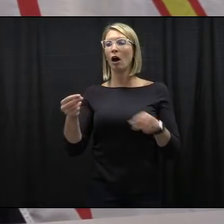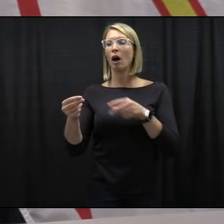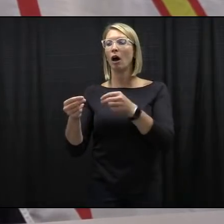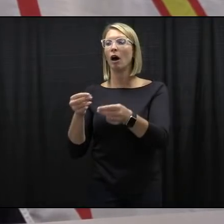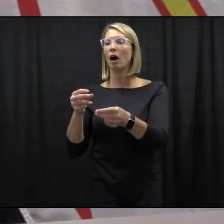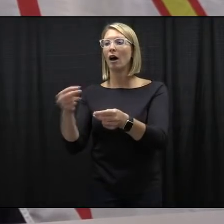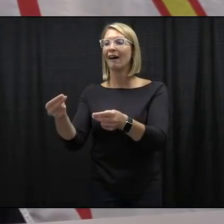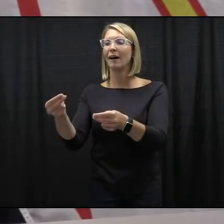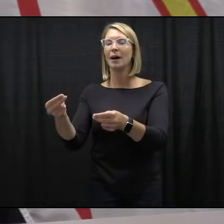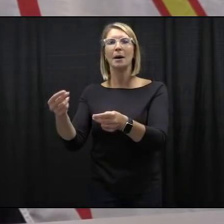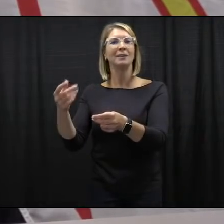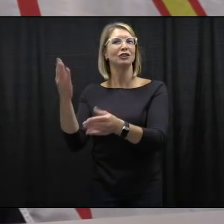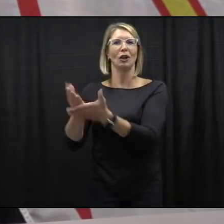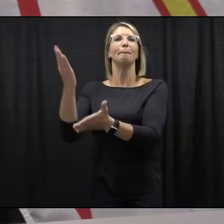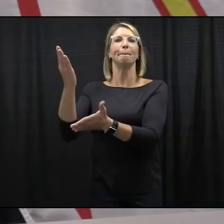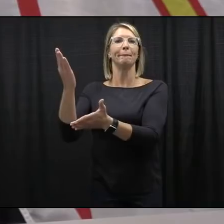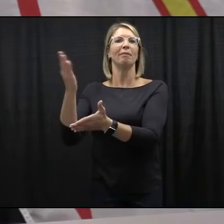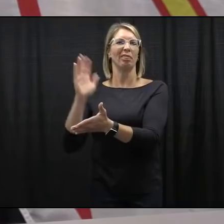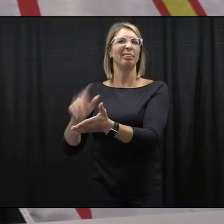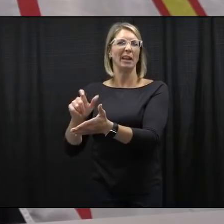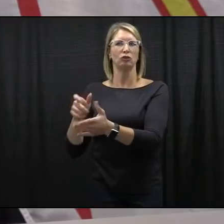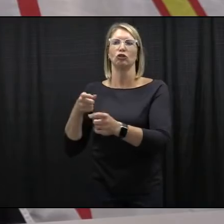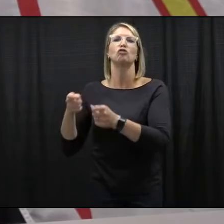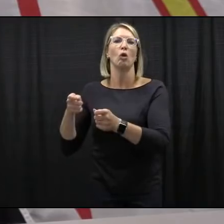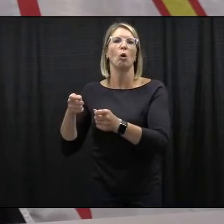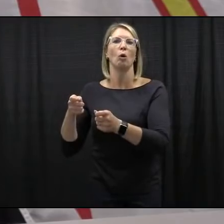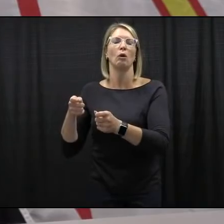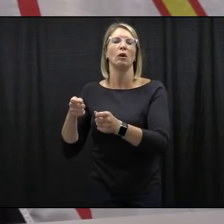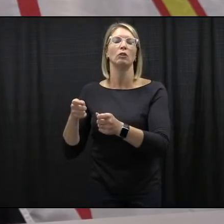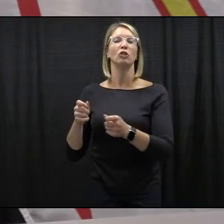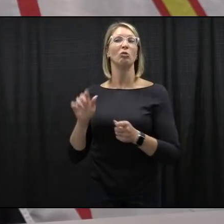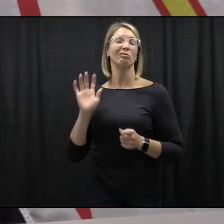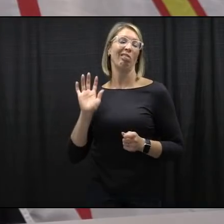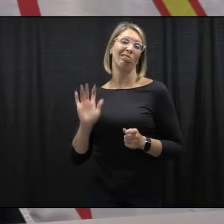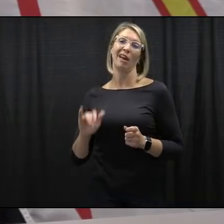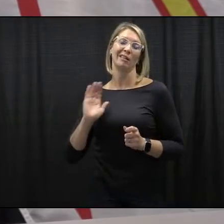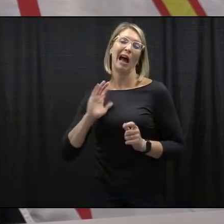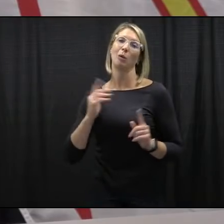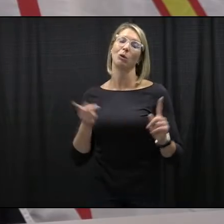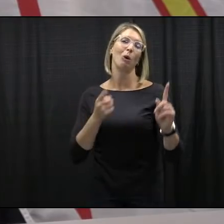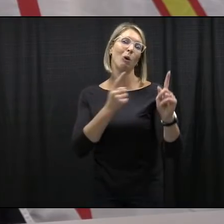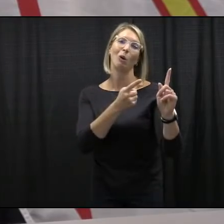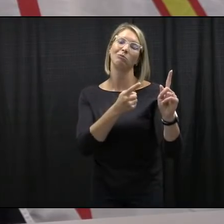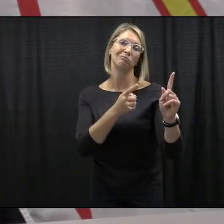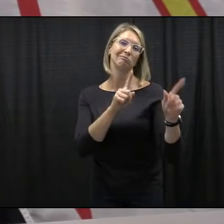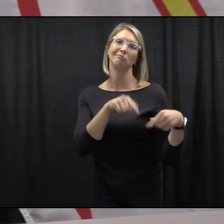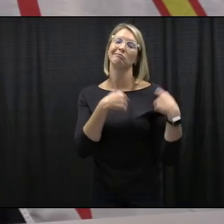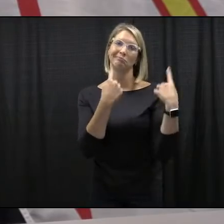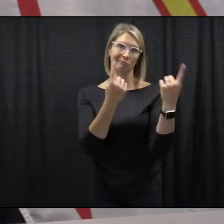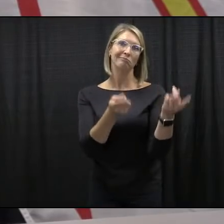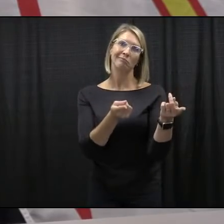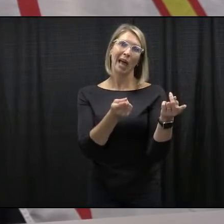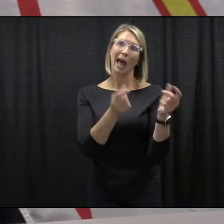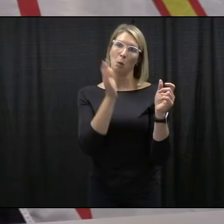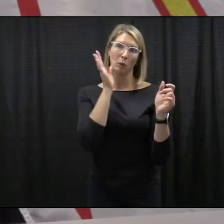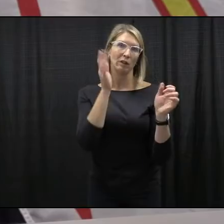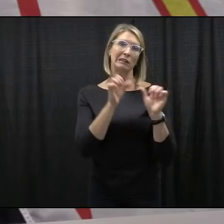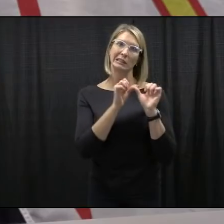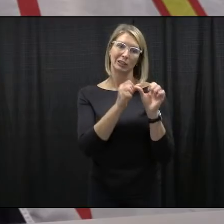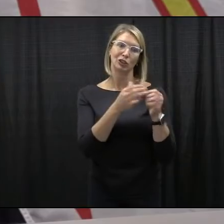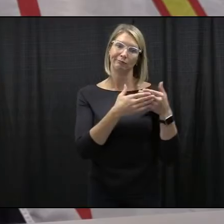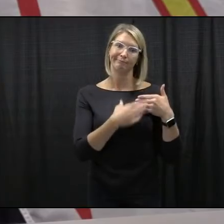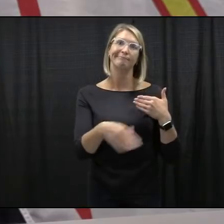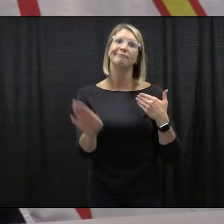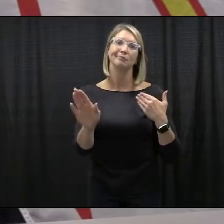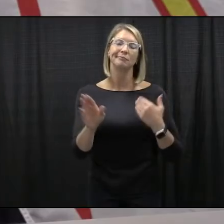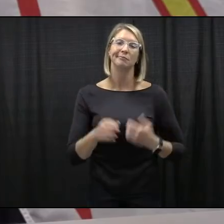close contacts. And really that's what we're really looking to do when we're doing this contact tracing, right? So